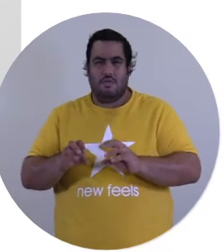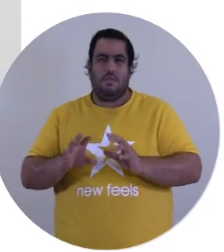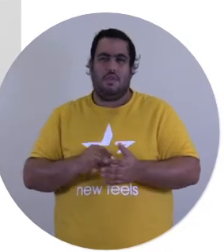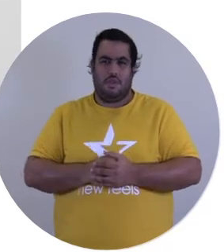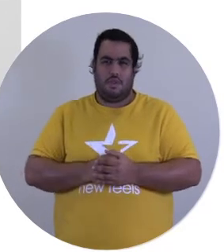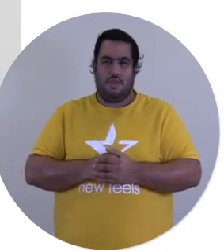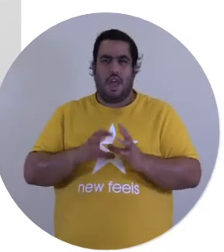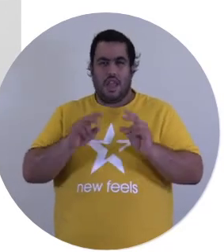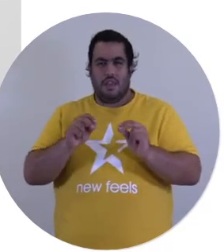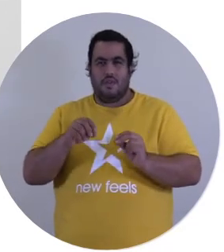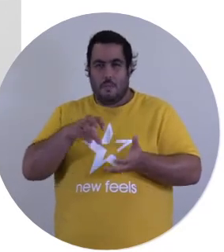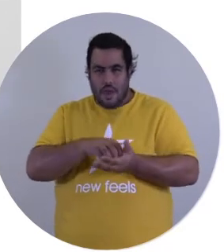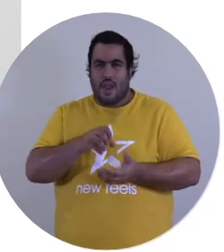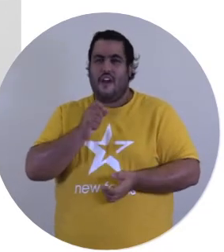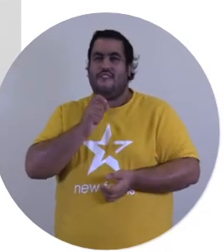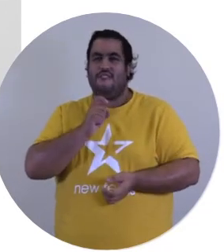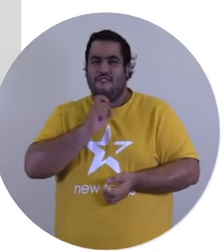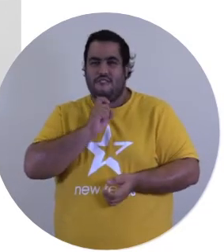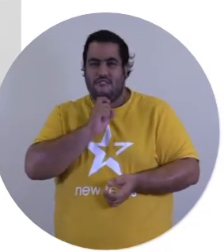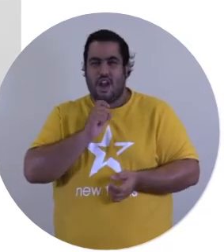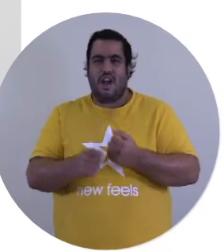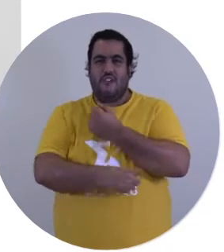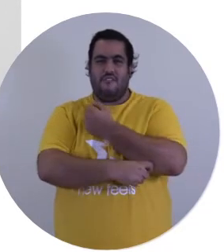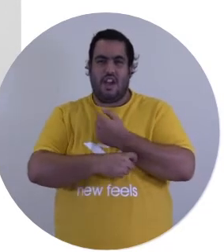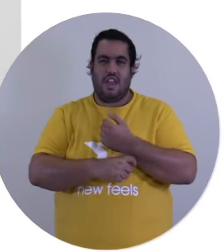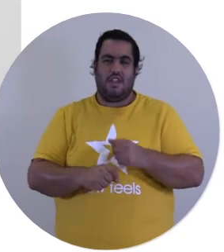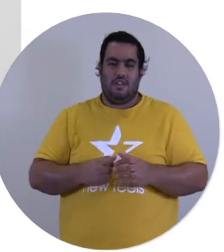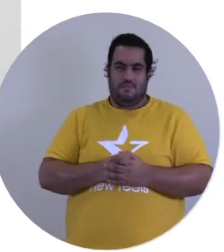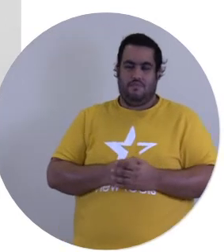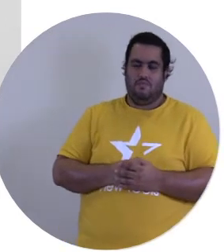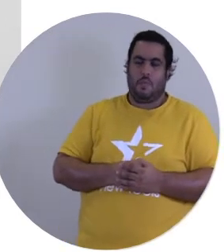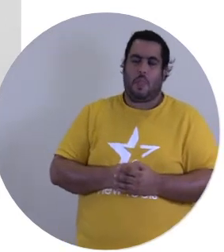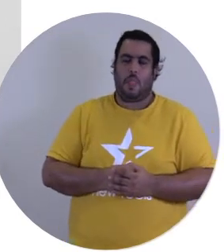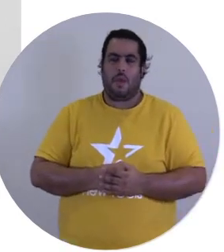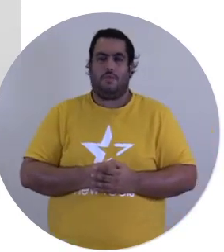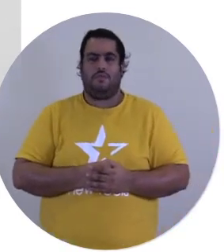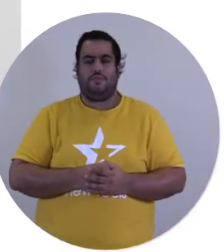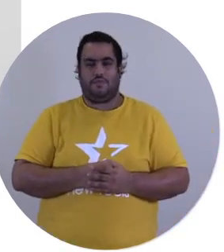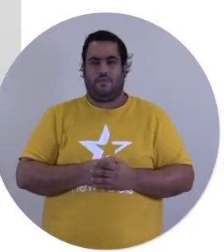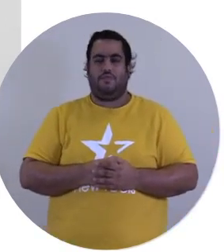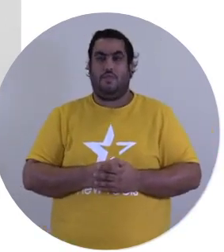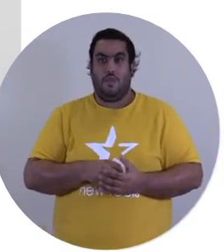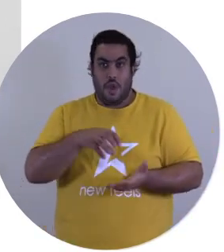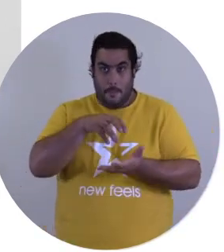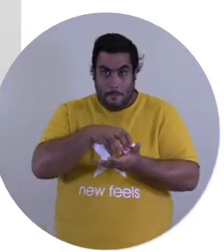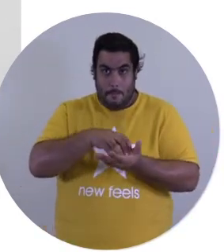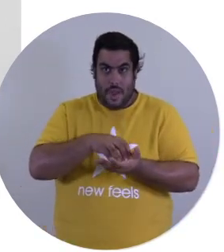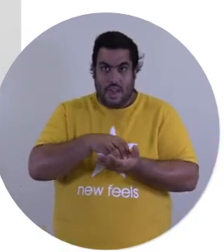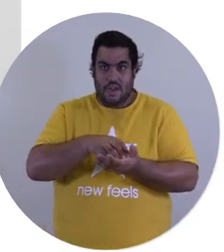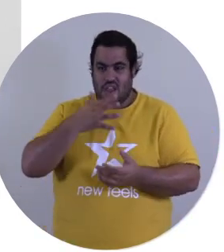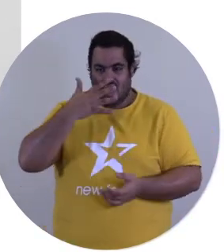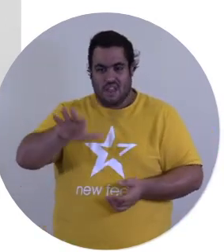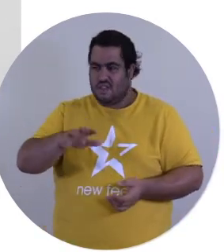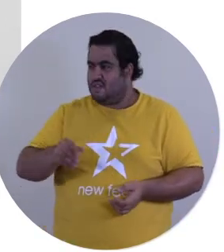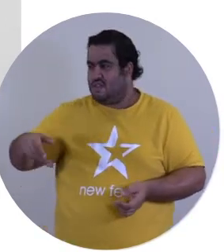to that deserted and vacant farms. Deserted means abandoned, neglected.